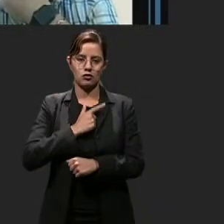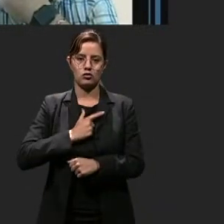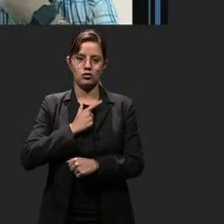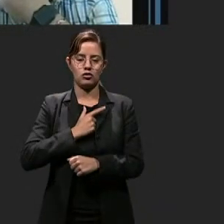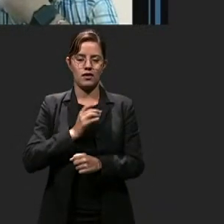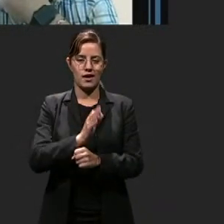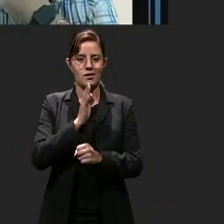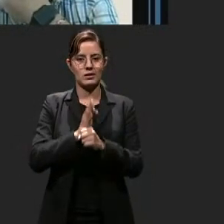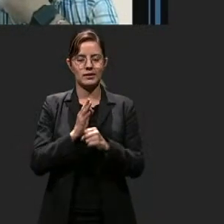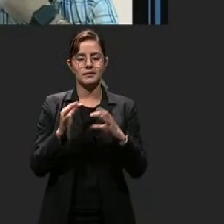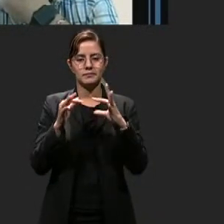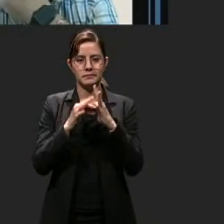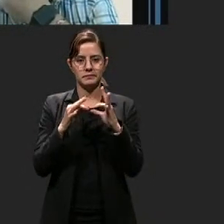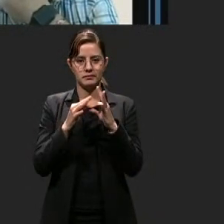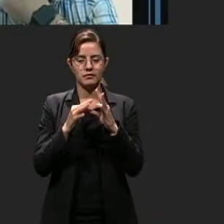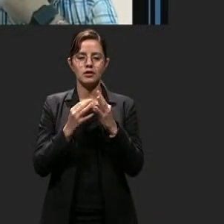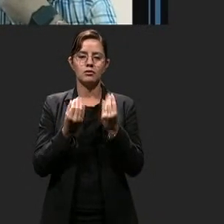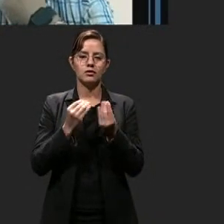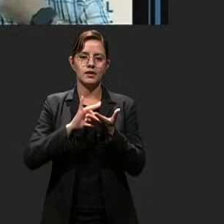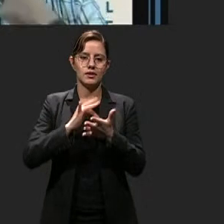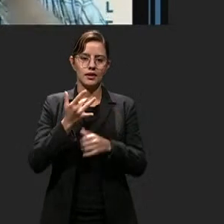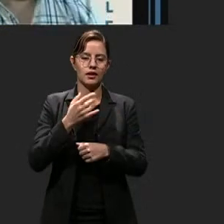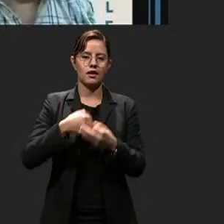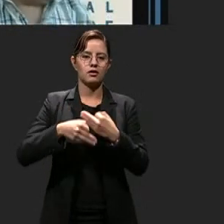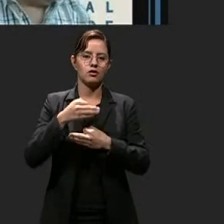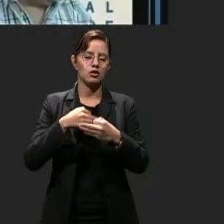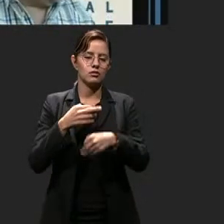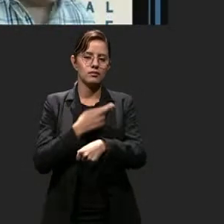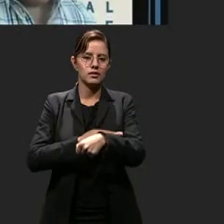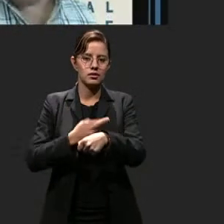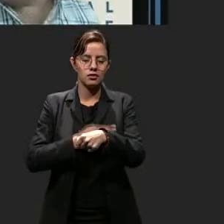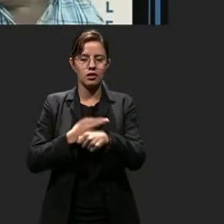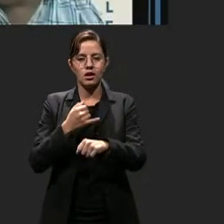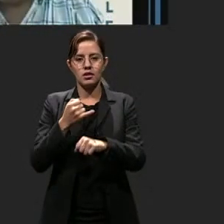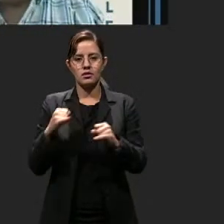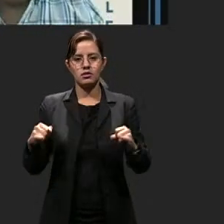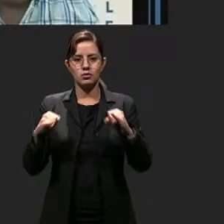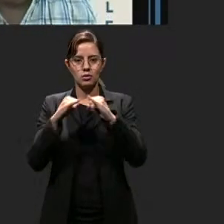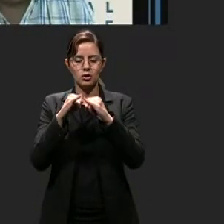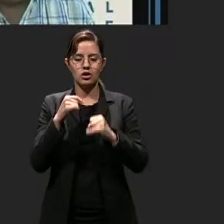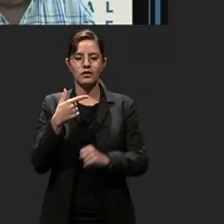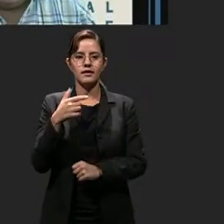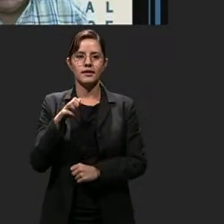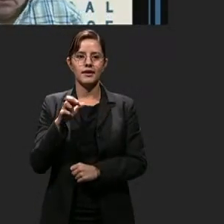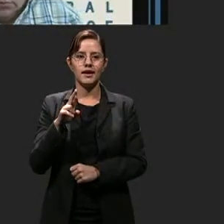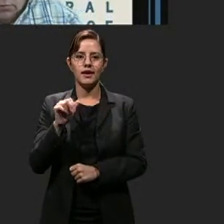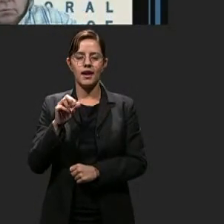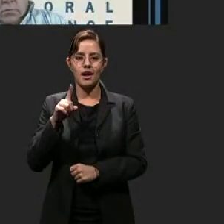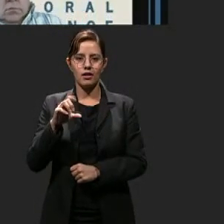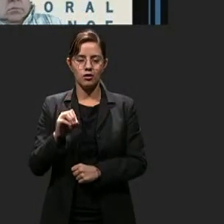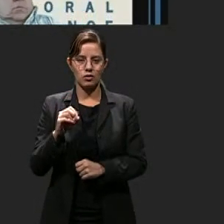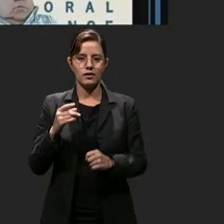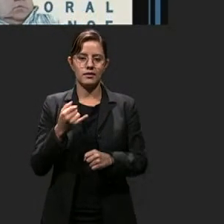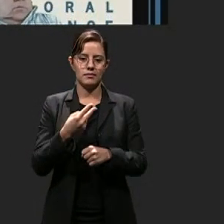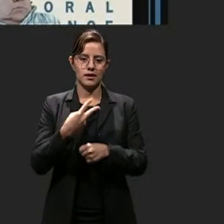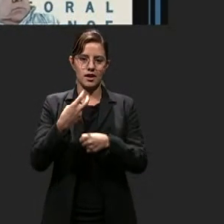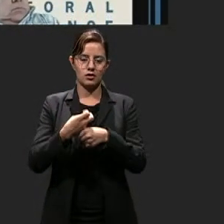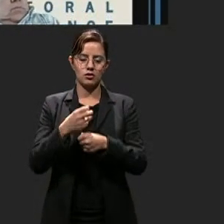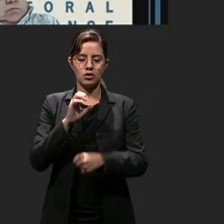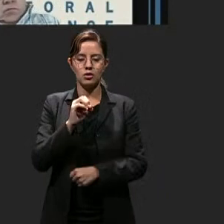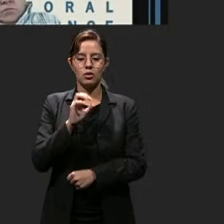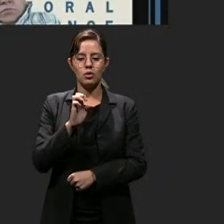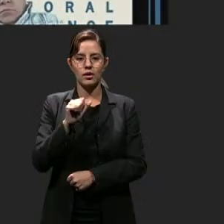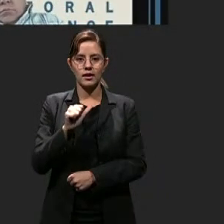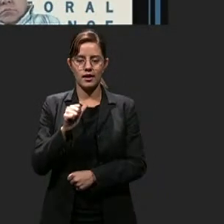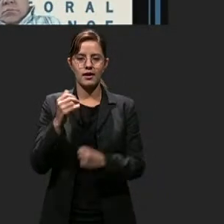attendees. It's a pleasure to be here with you. And I would like to appreciate all the organizations, specifically Gerardo, for the invitation to